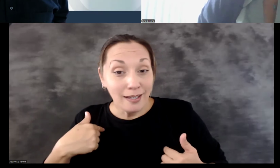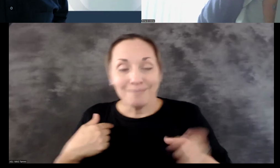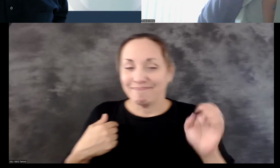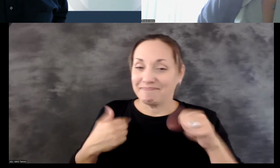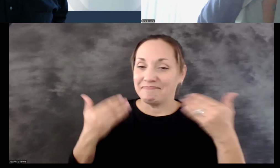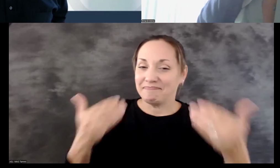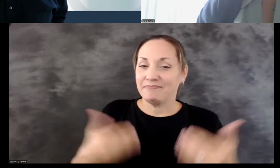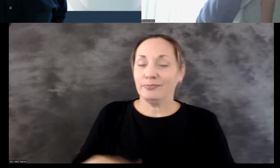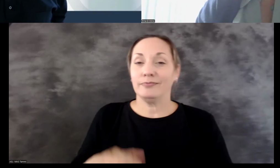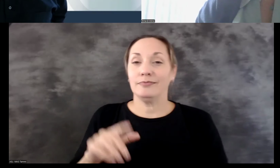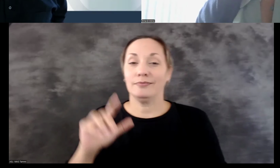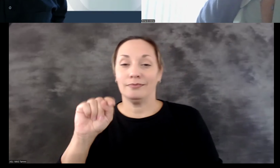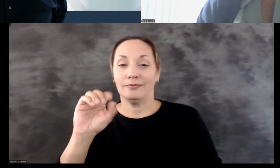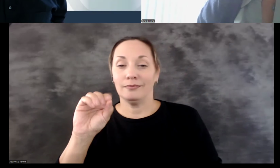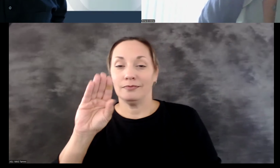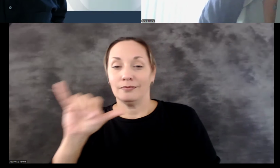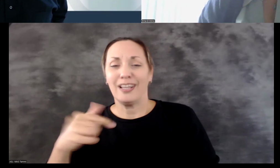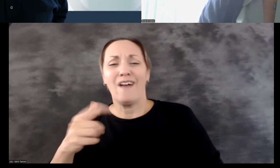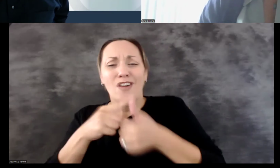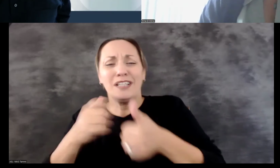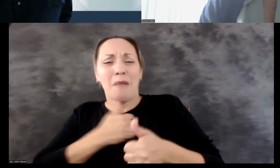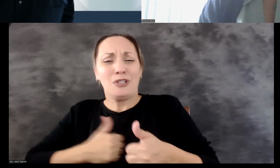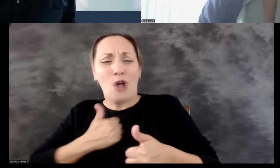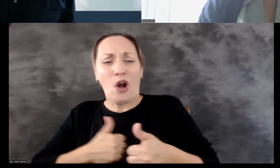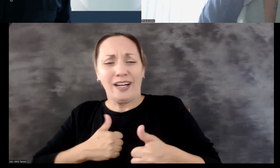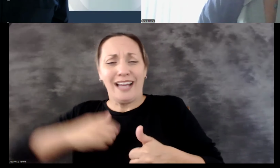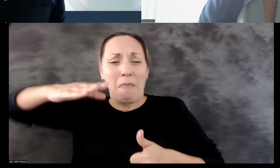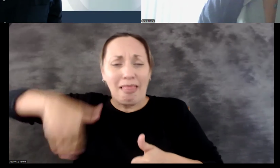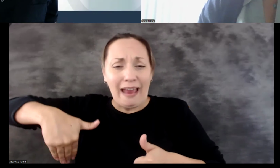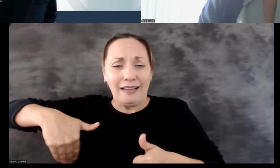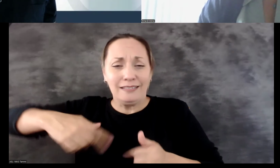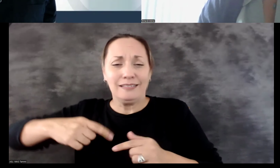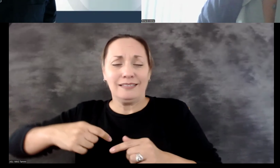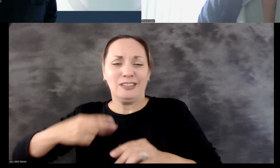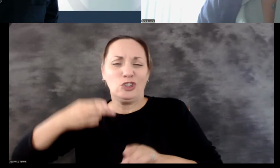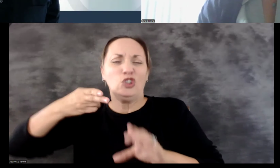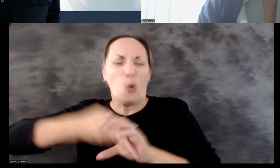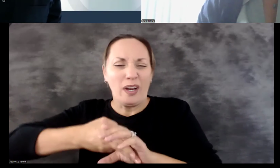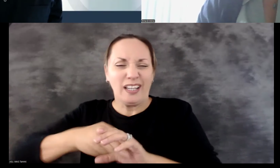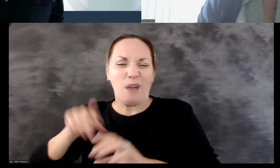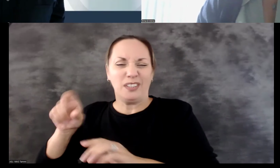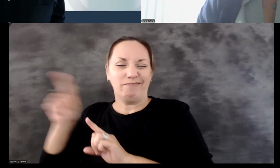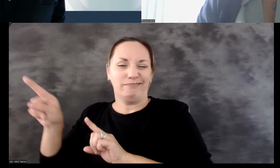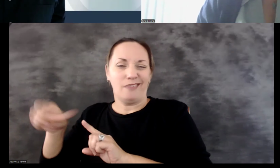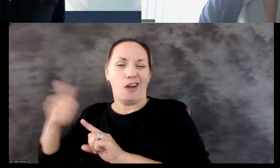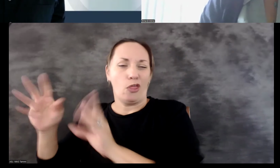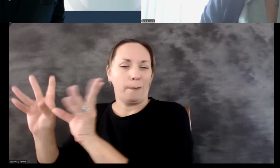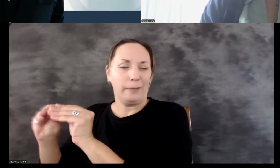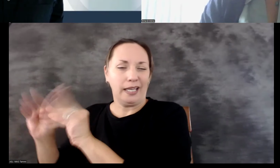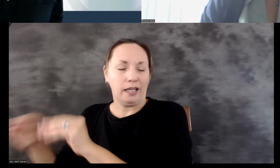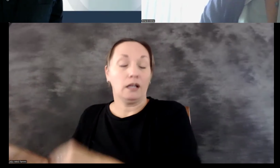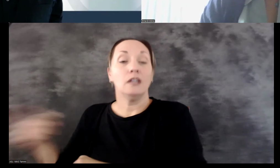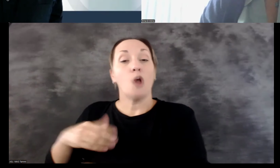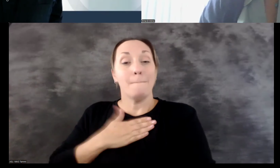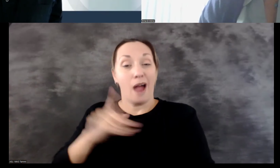Go ahead, Toby. First of all, I apologize that I'm a little bit late from another meeting joining. The question I had is, for